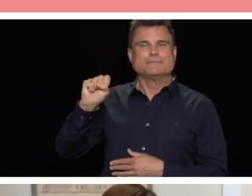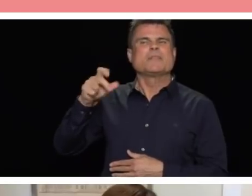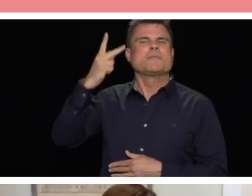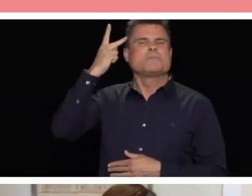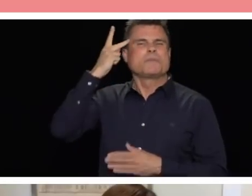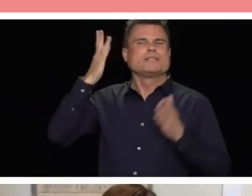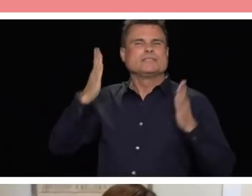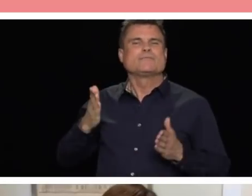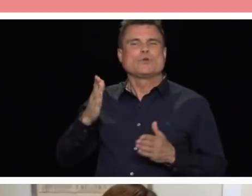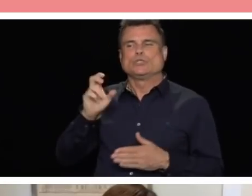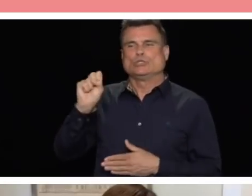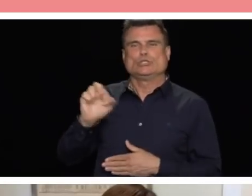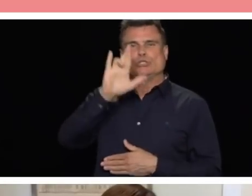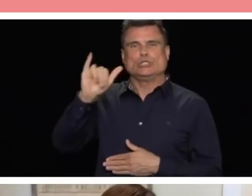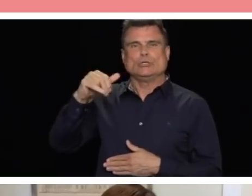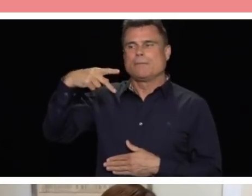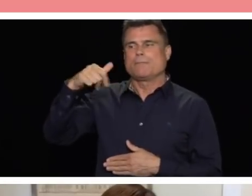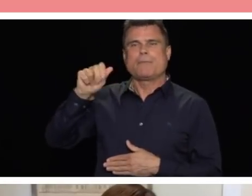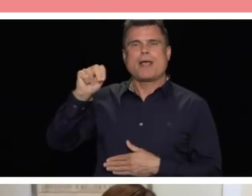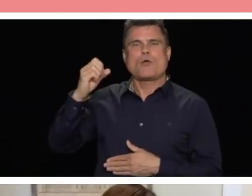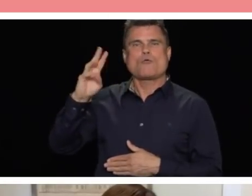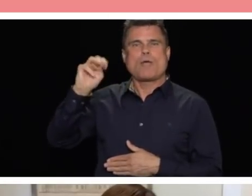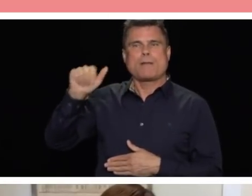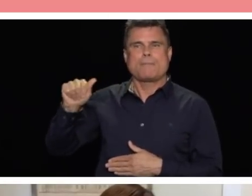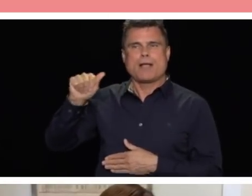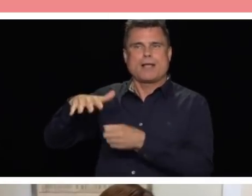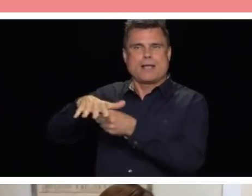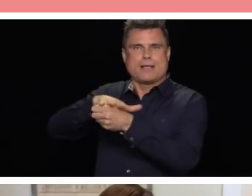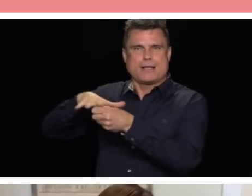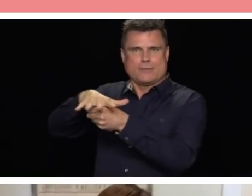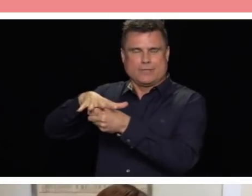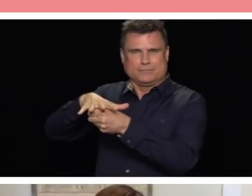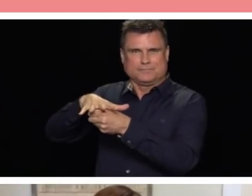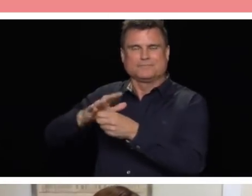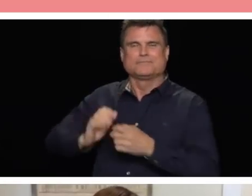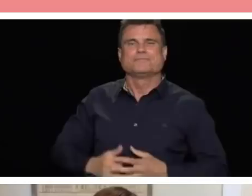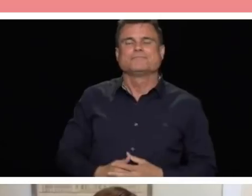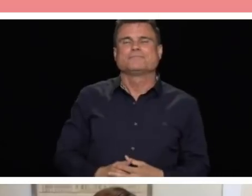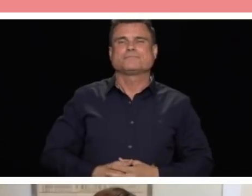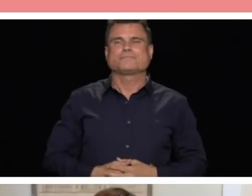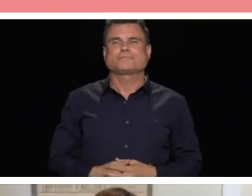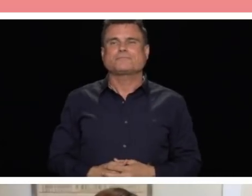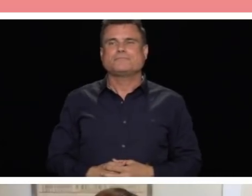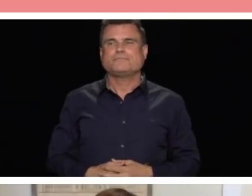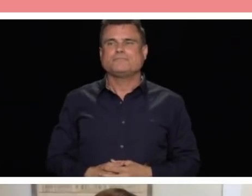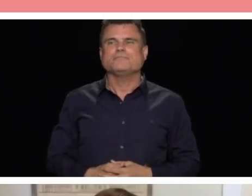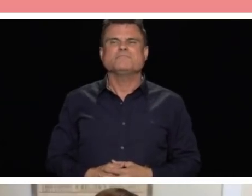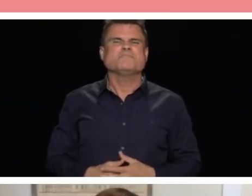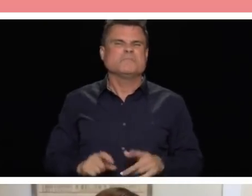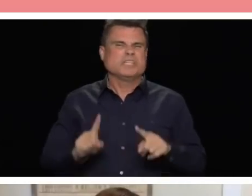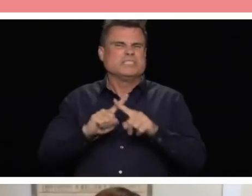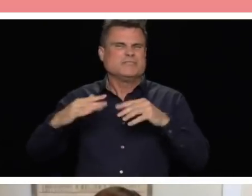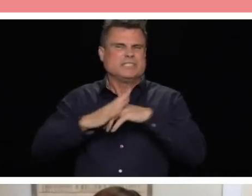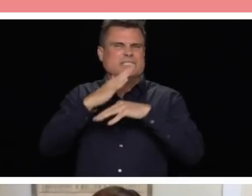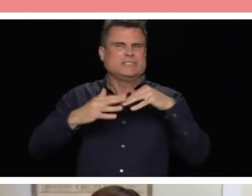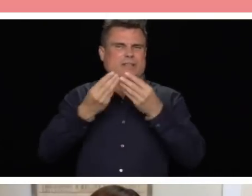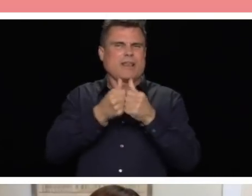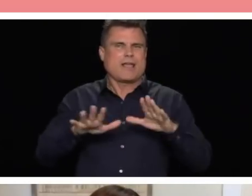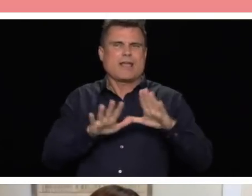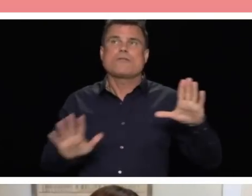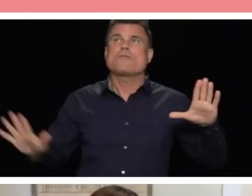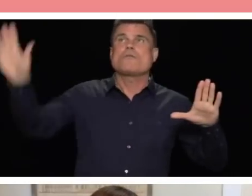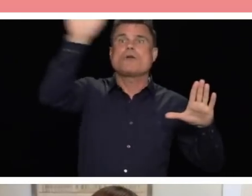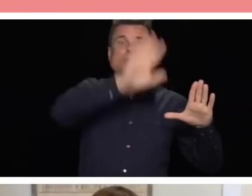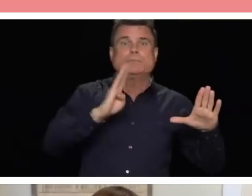recognize you may be joining us from other territories throughout the province, but I am here on the territory of the Coast Salish